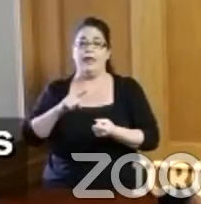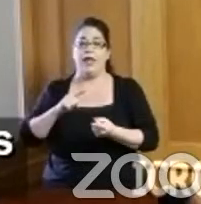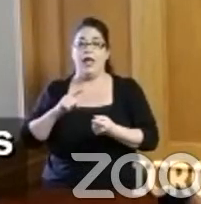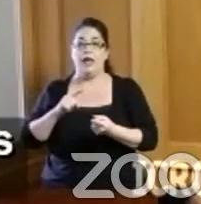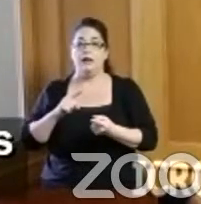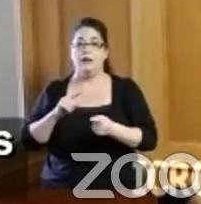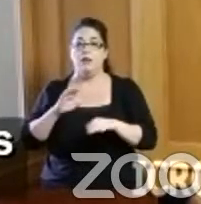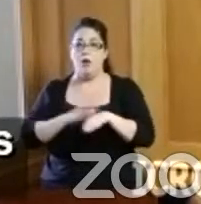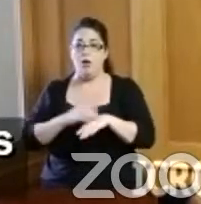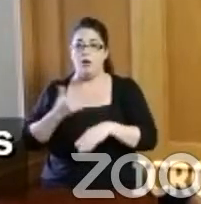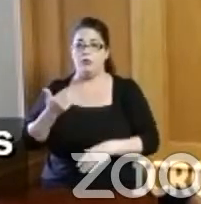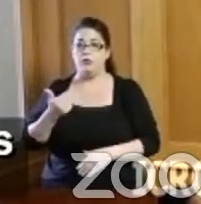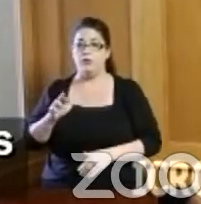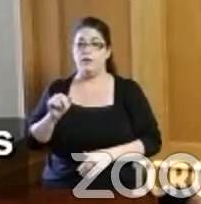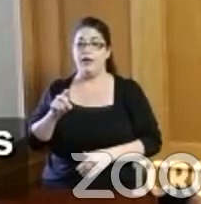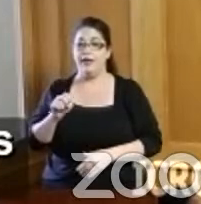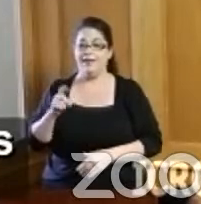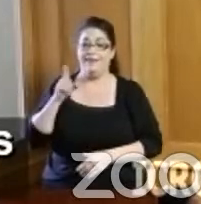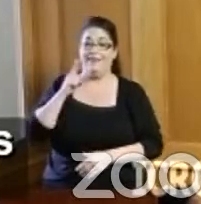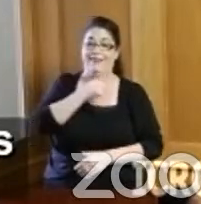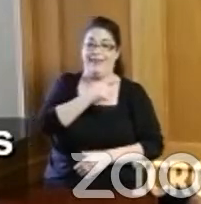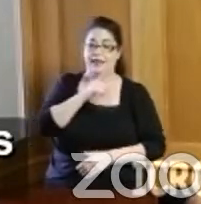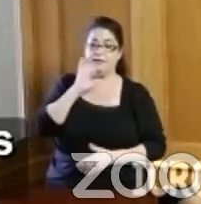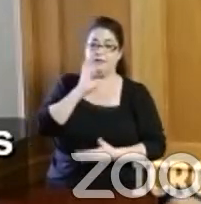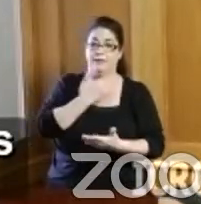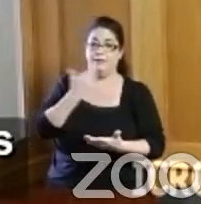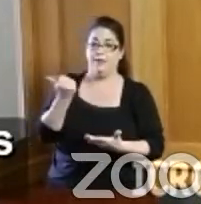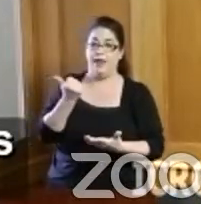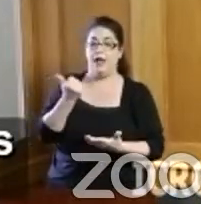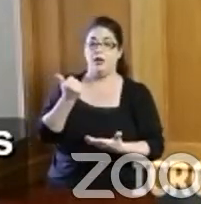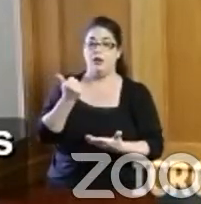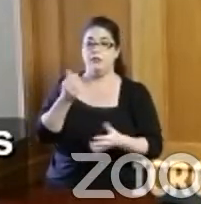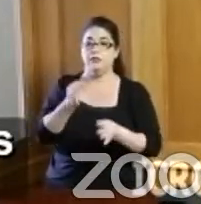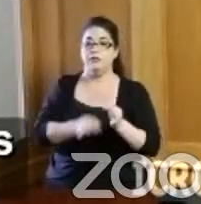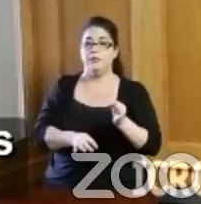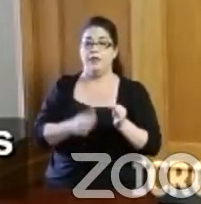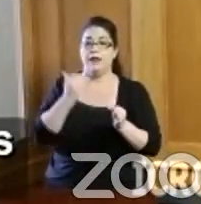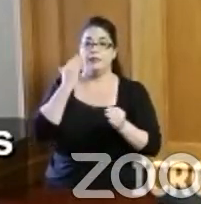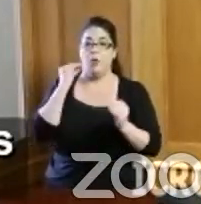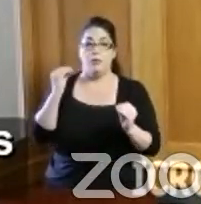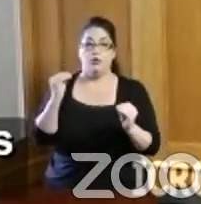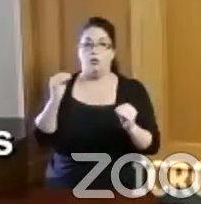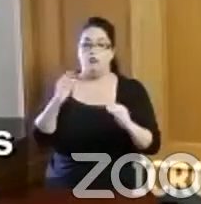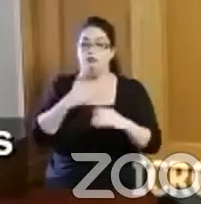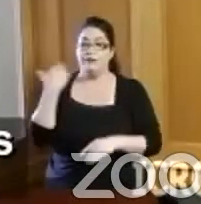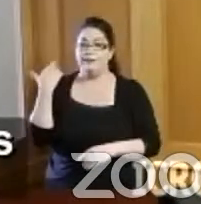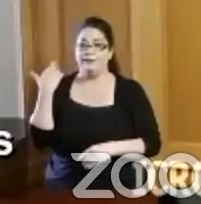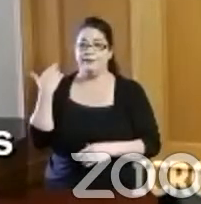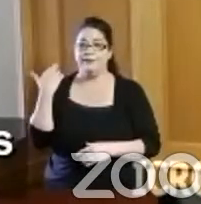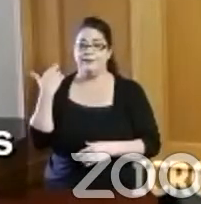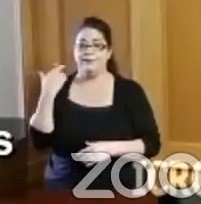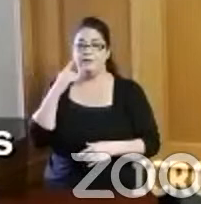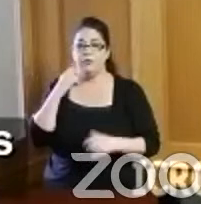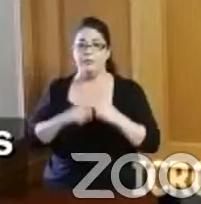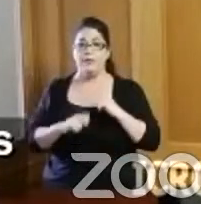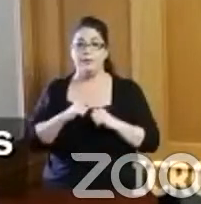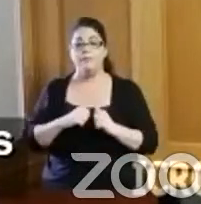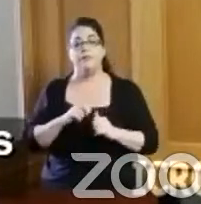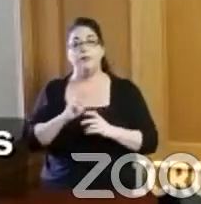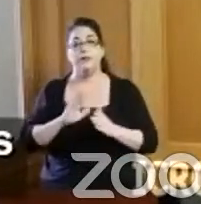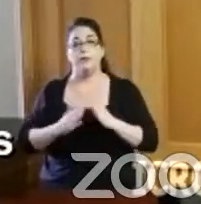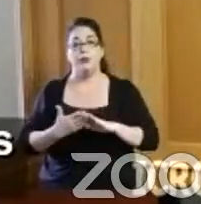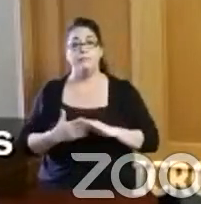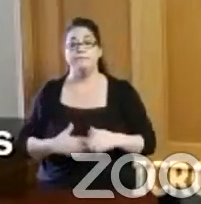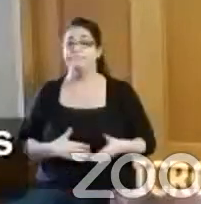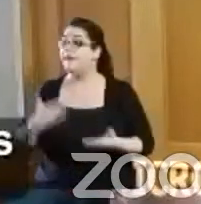on grade, that you'd probably be better off with this simply because there's almost zero risk with this. Thank you. Thank you